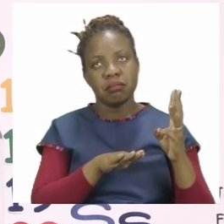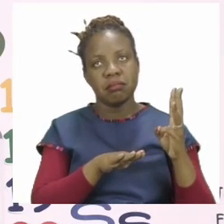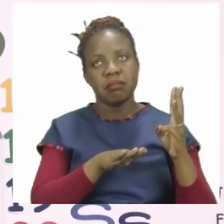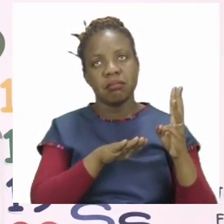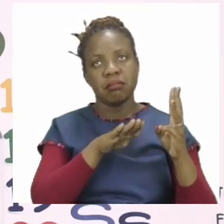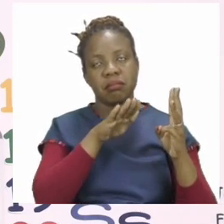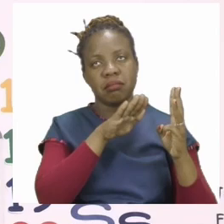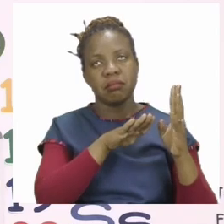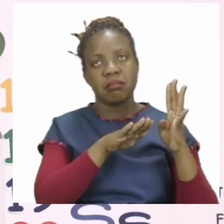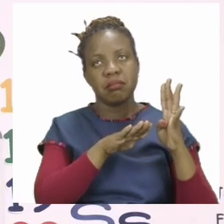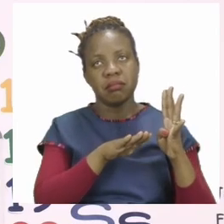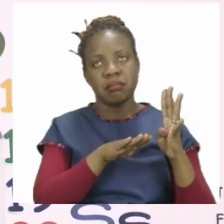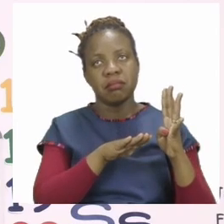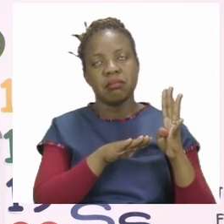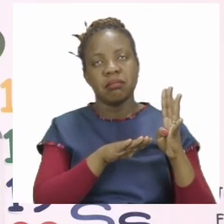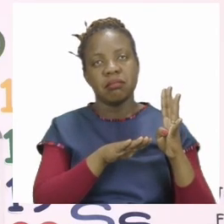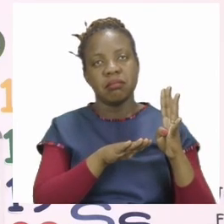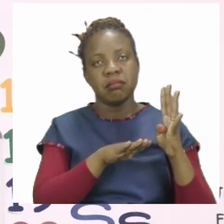4,